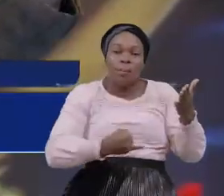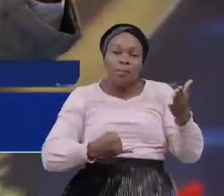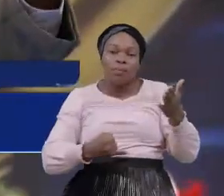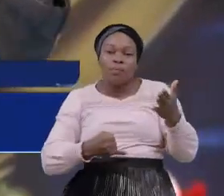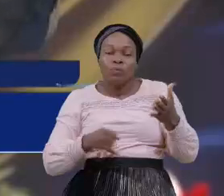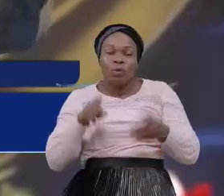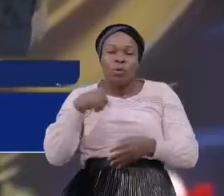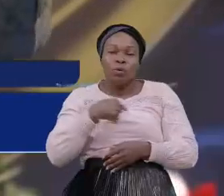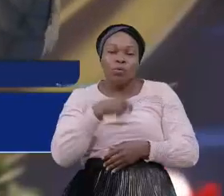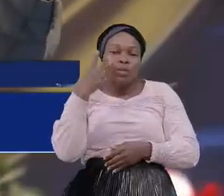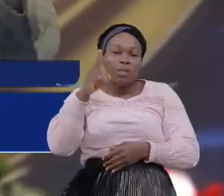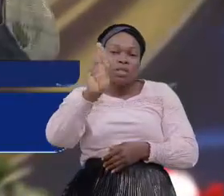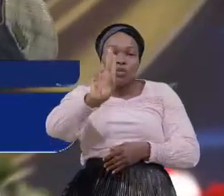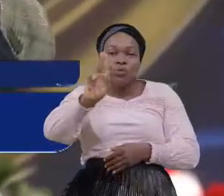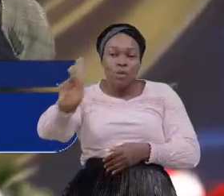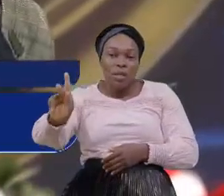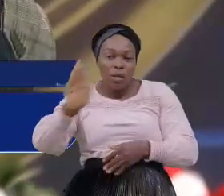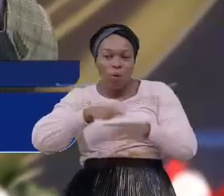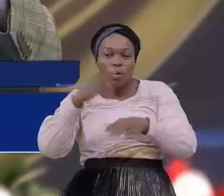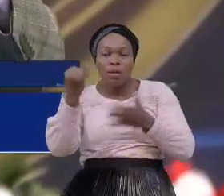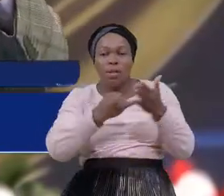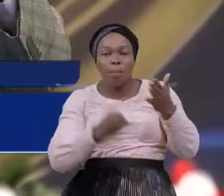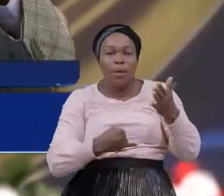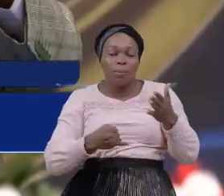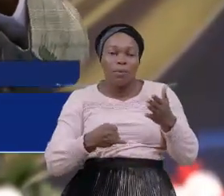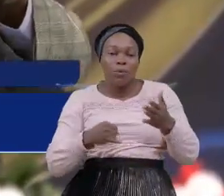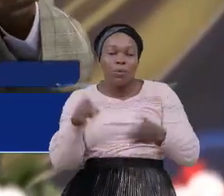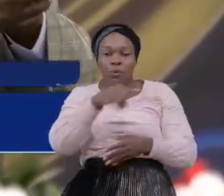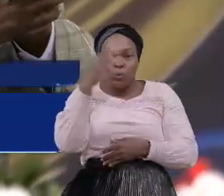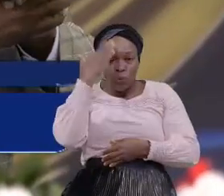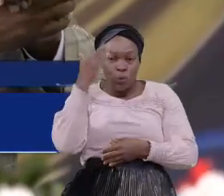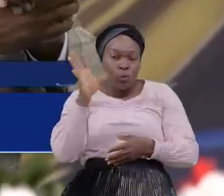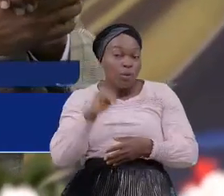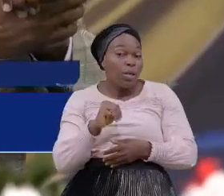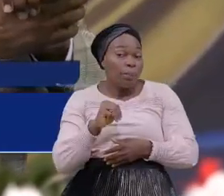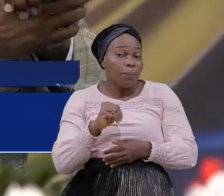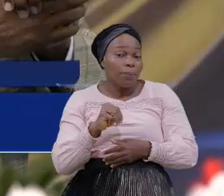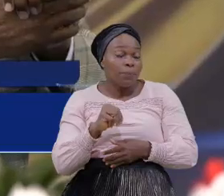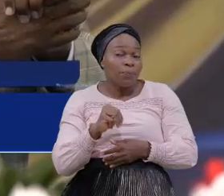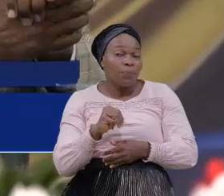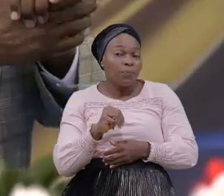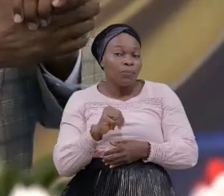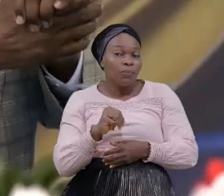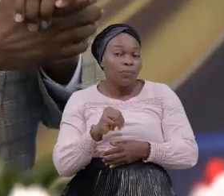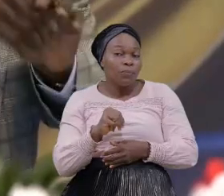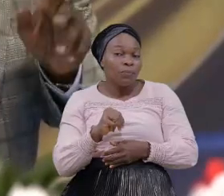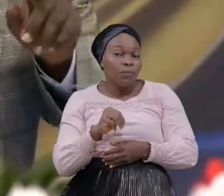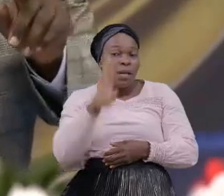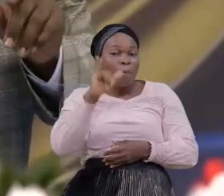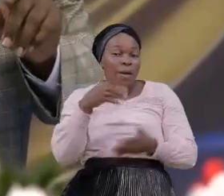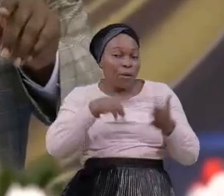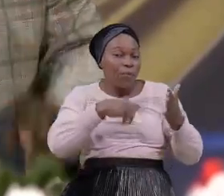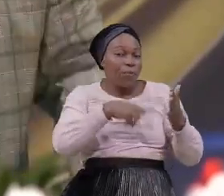know them geographically. You know them by reading,